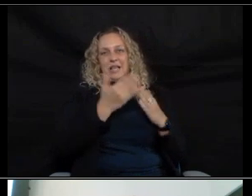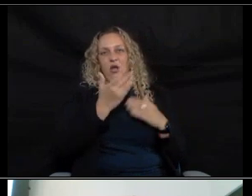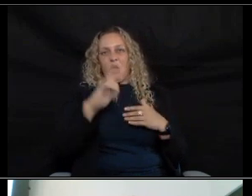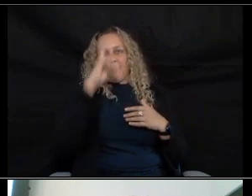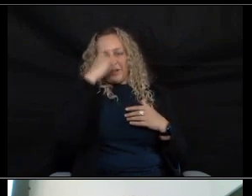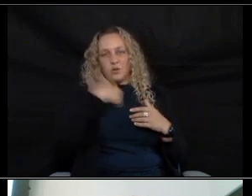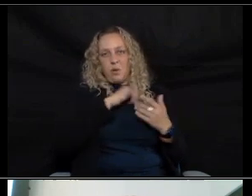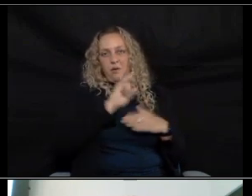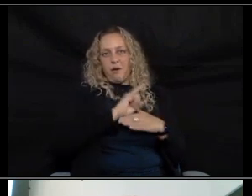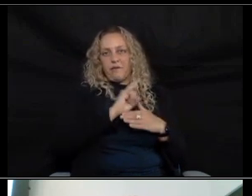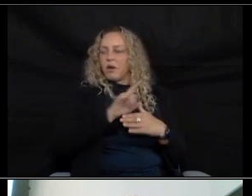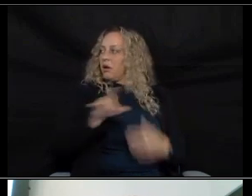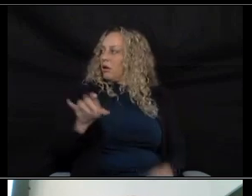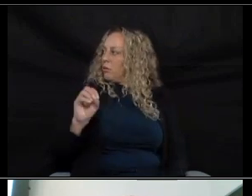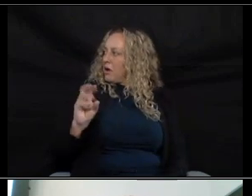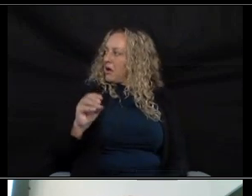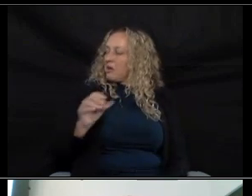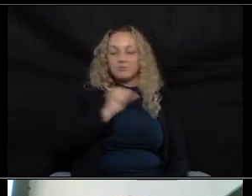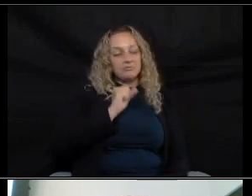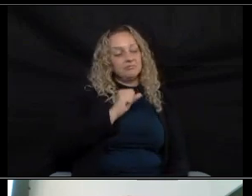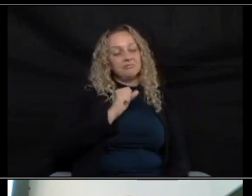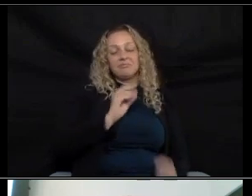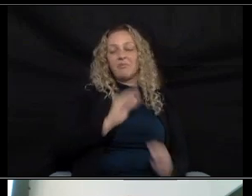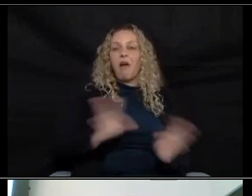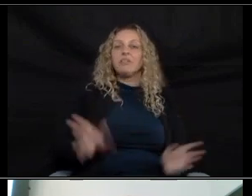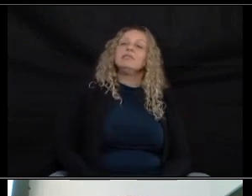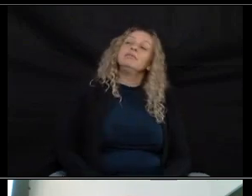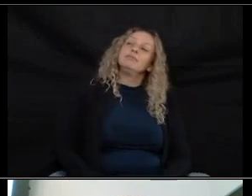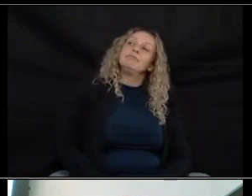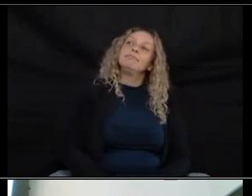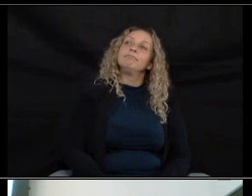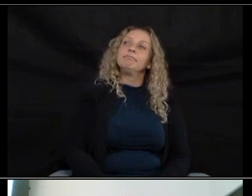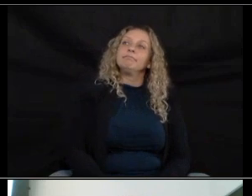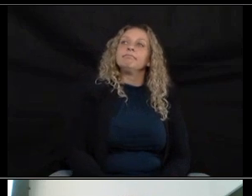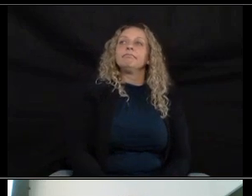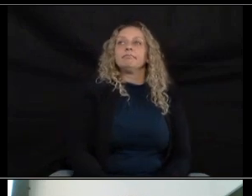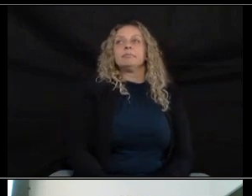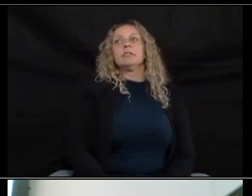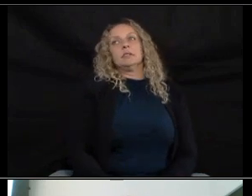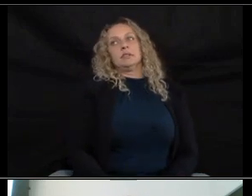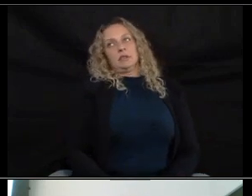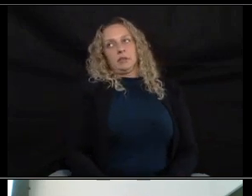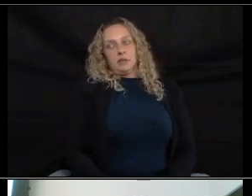Wow. Yep. Yeah, it's obvious. Many don't.